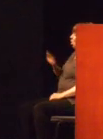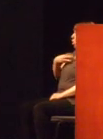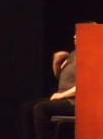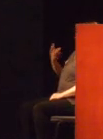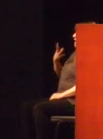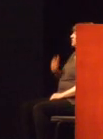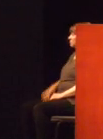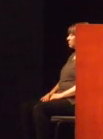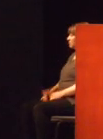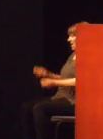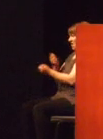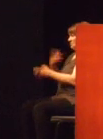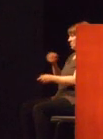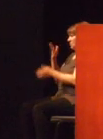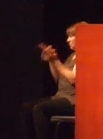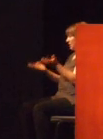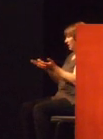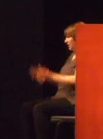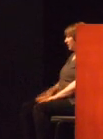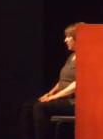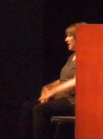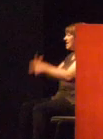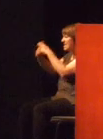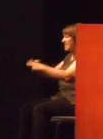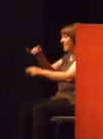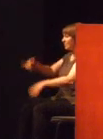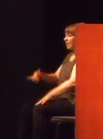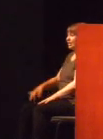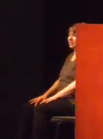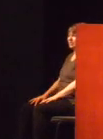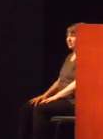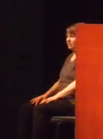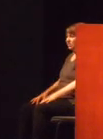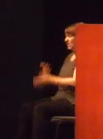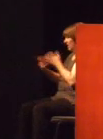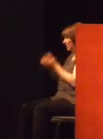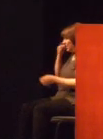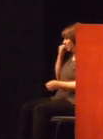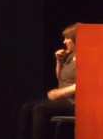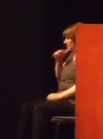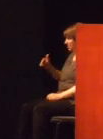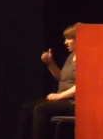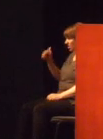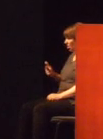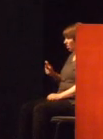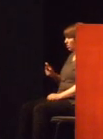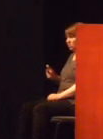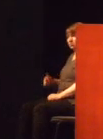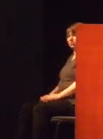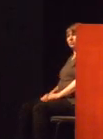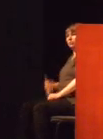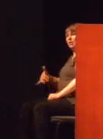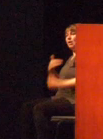powerful to name that and to, and even if it's not an all white group, to say that we're a majority white group, we have